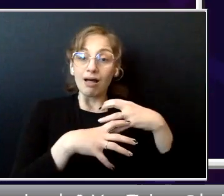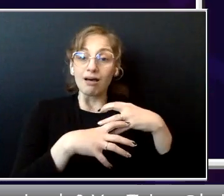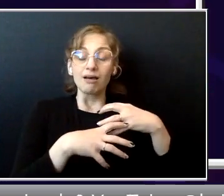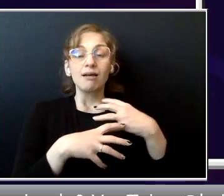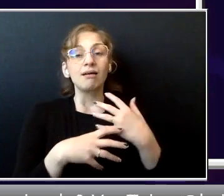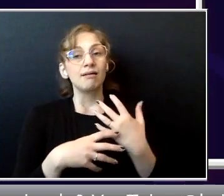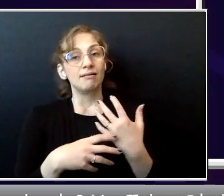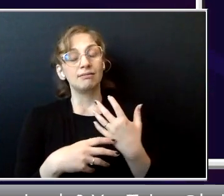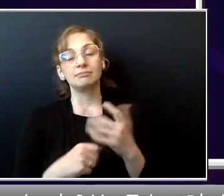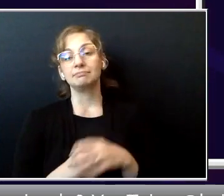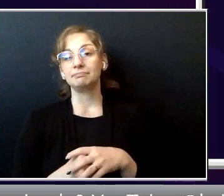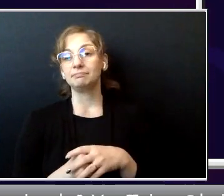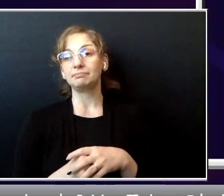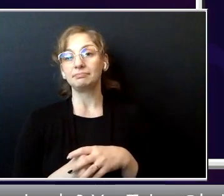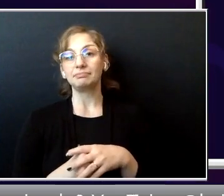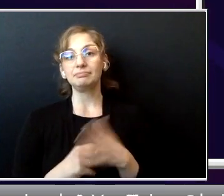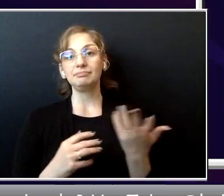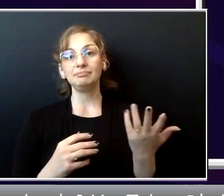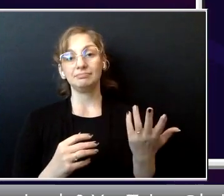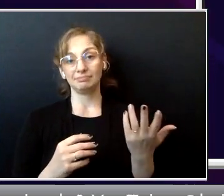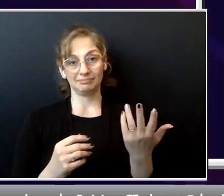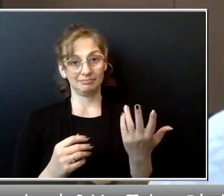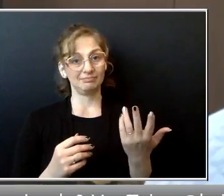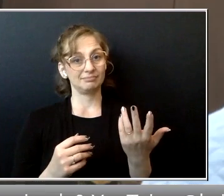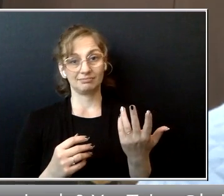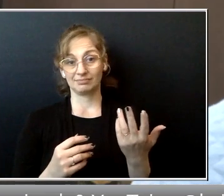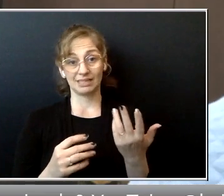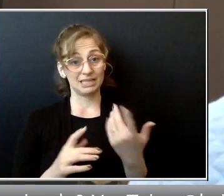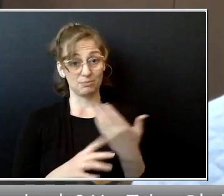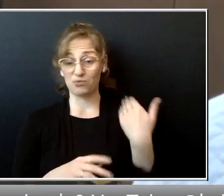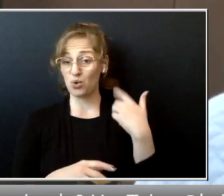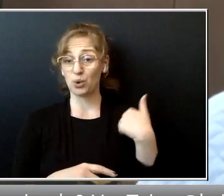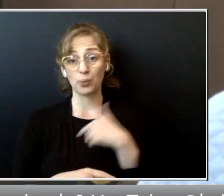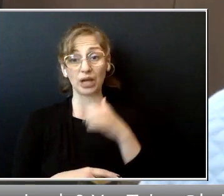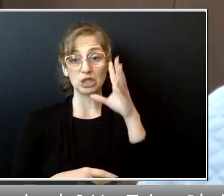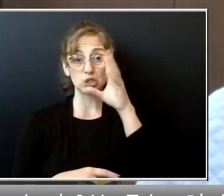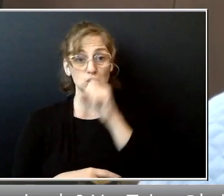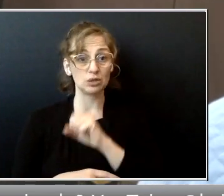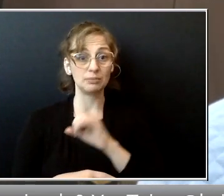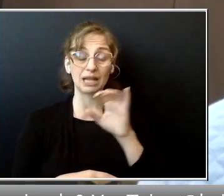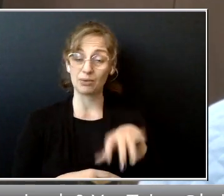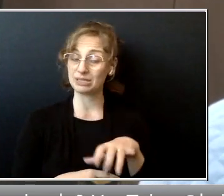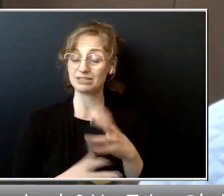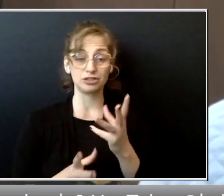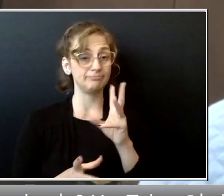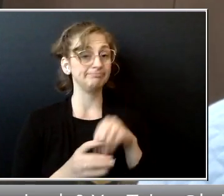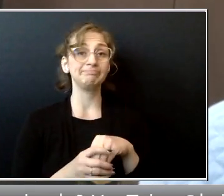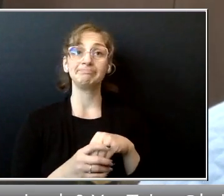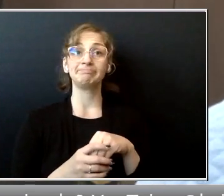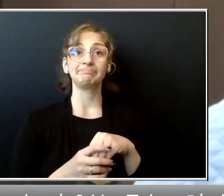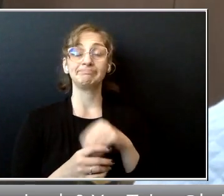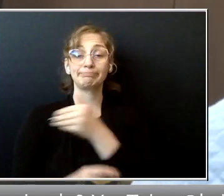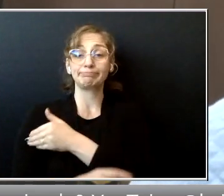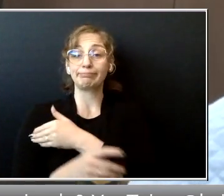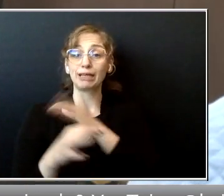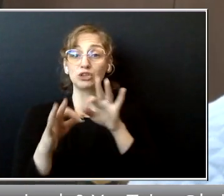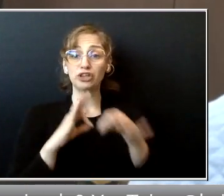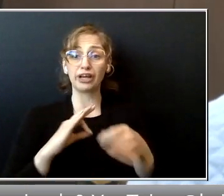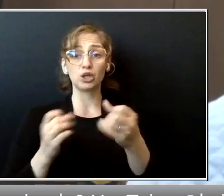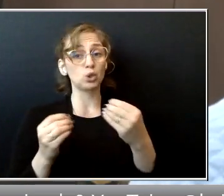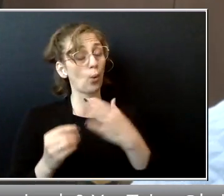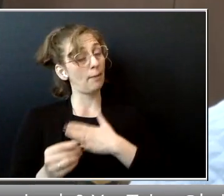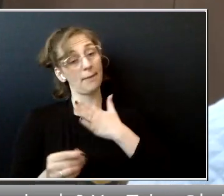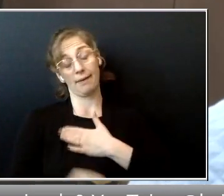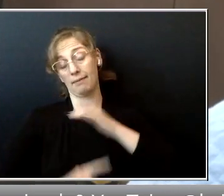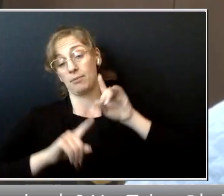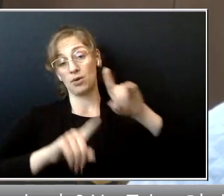Initially just presumed to be part of the quad tear, and then I'm glad that we went and got it looked at in the emergency room, because it turned out